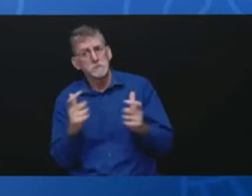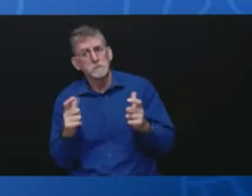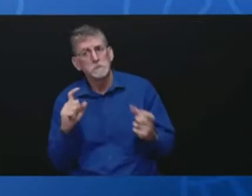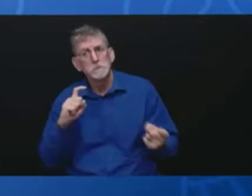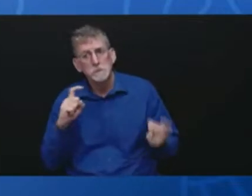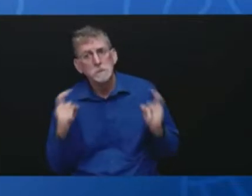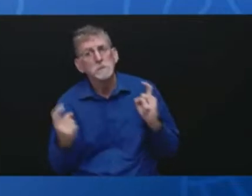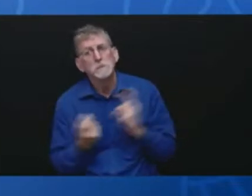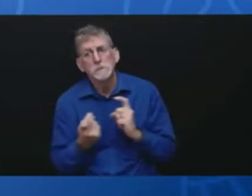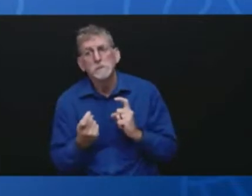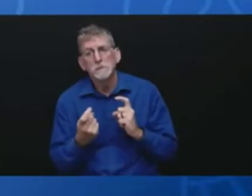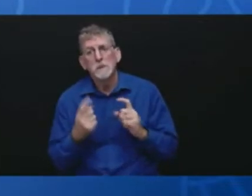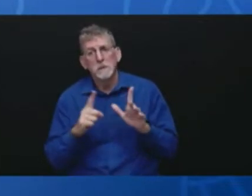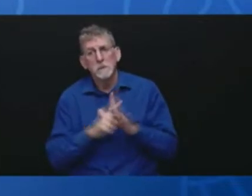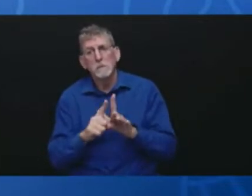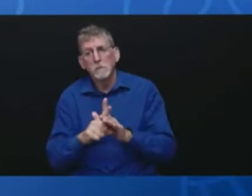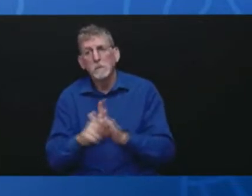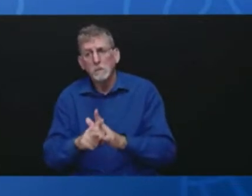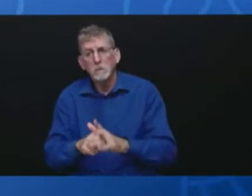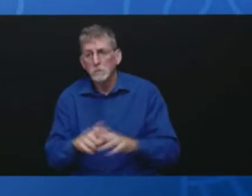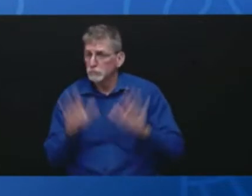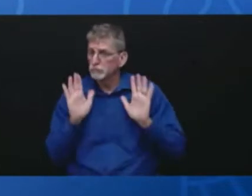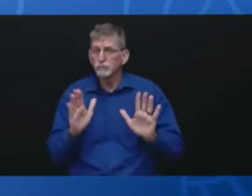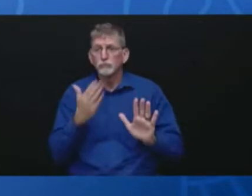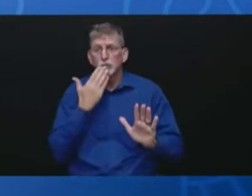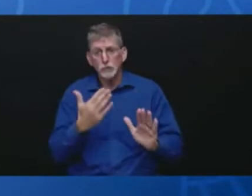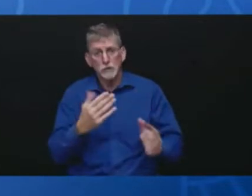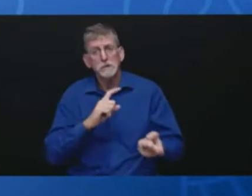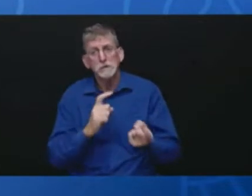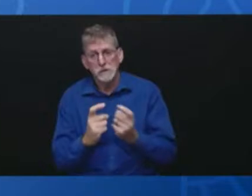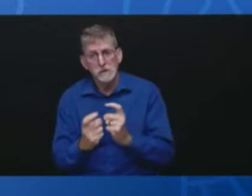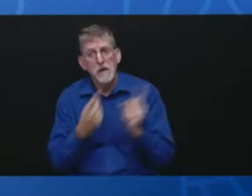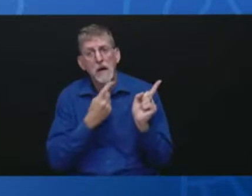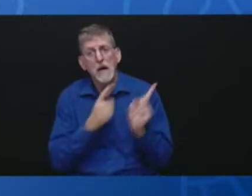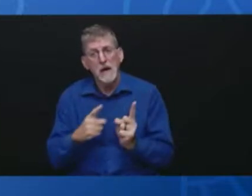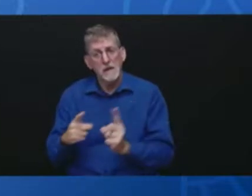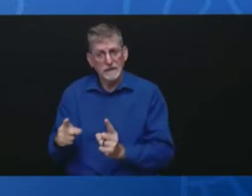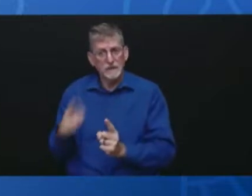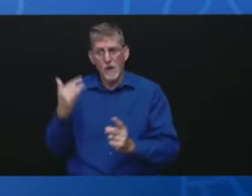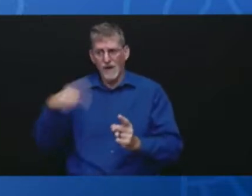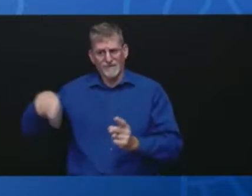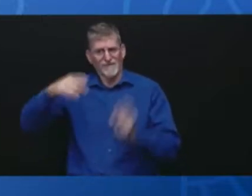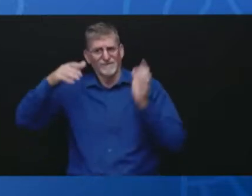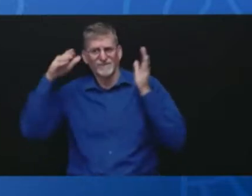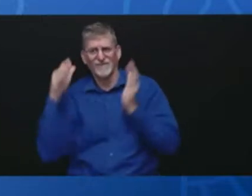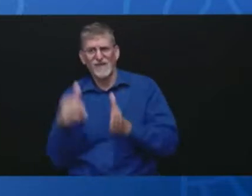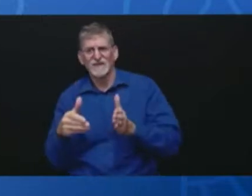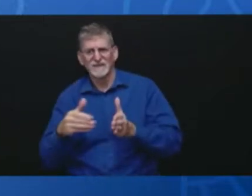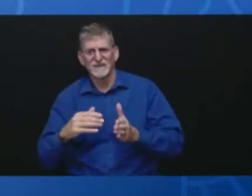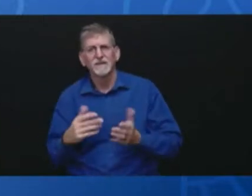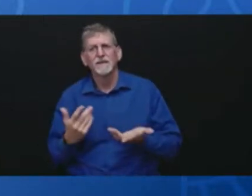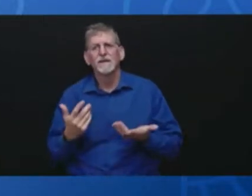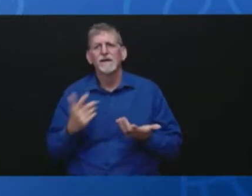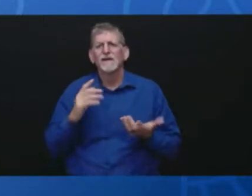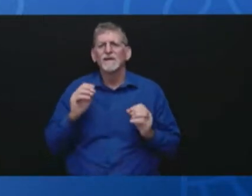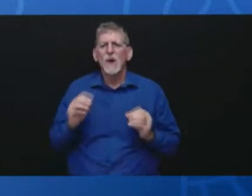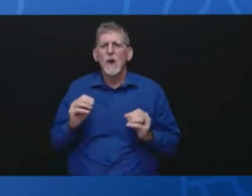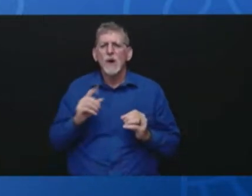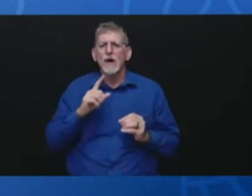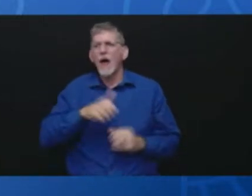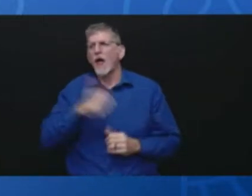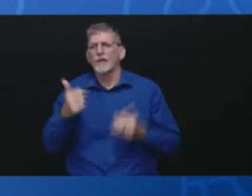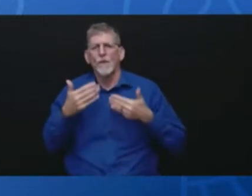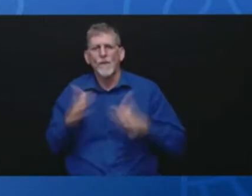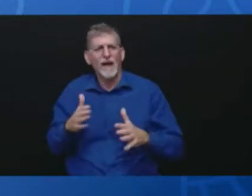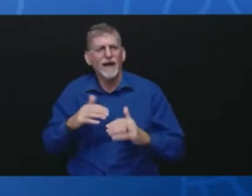because of the focus, and there's really no other way to do it. You've got to have a dynamic that